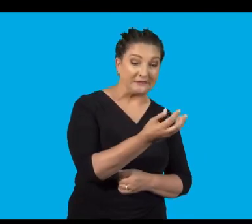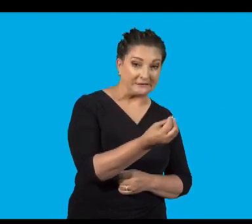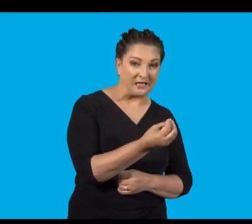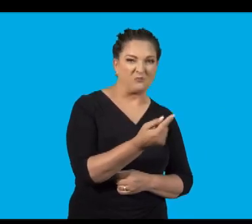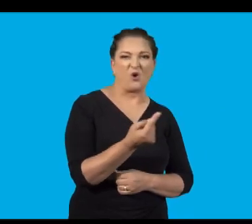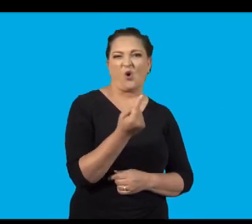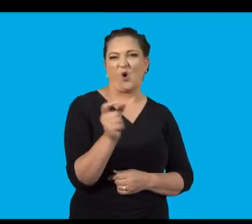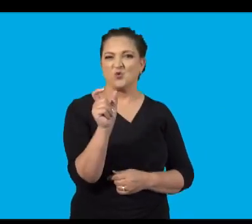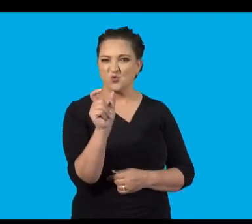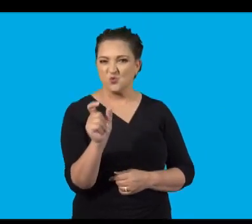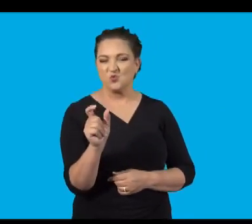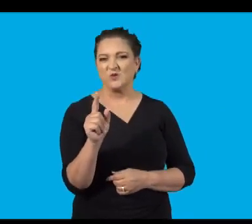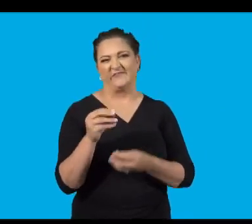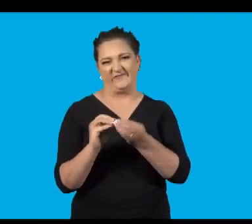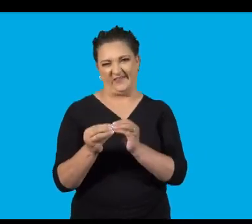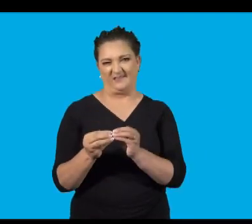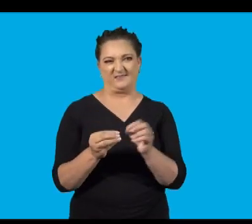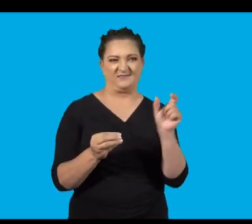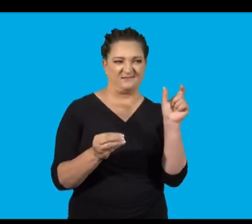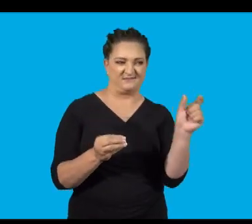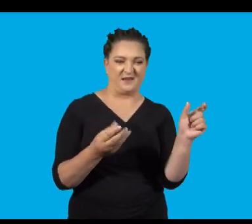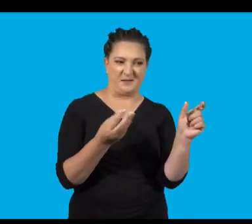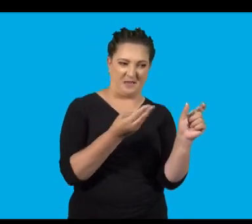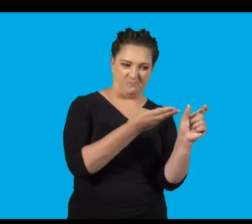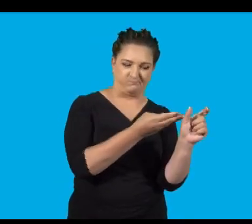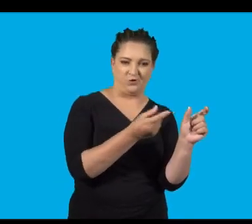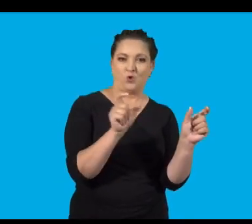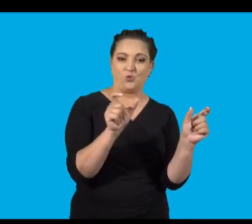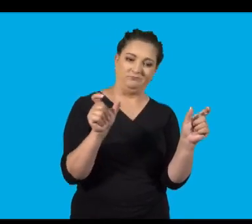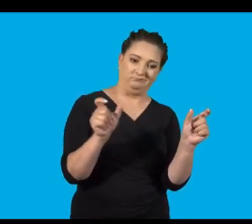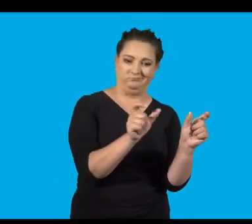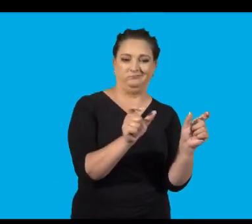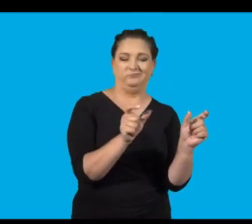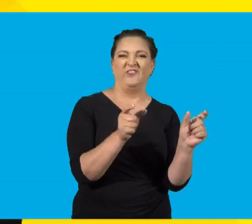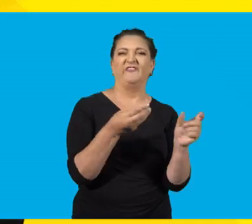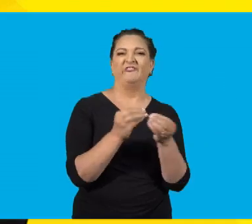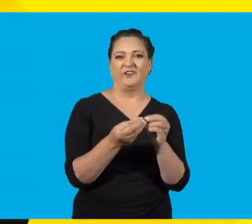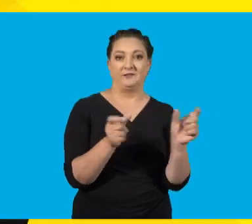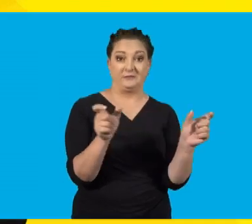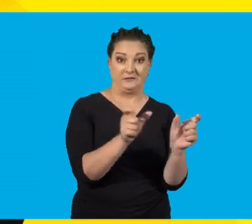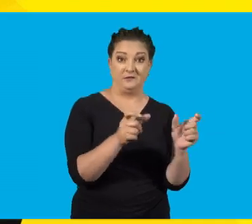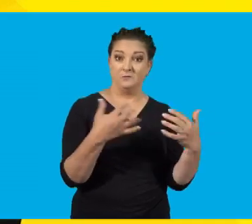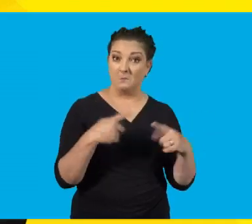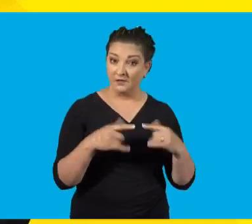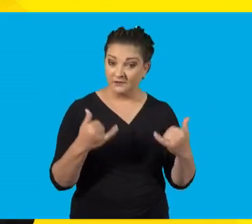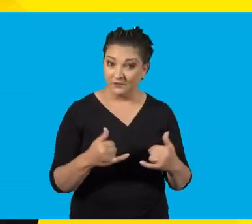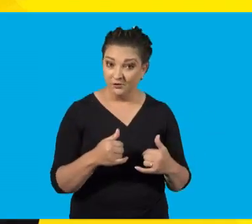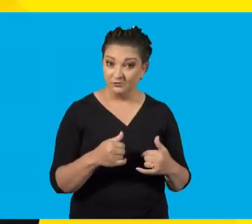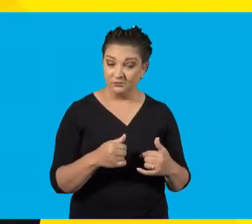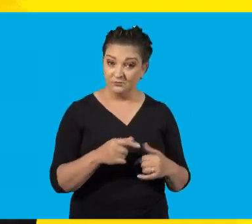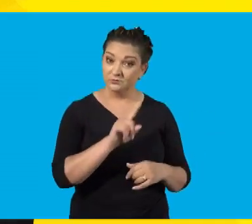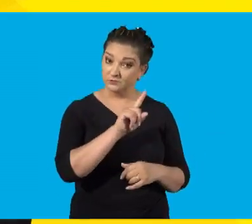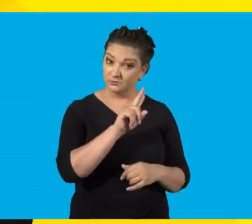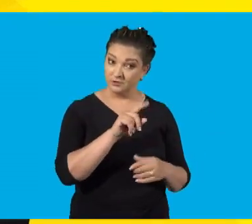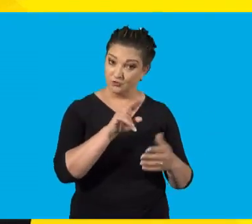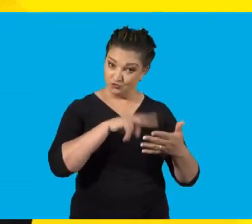and the words that you've corrected. Now, please take note. These instructions are very important because remember, if you're writing too